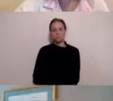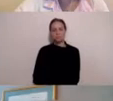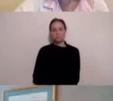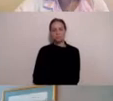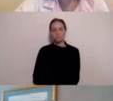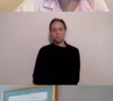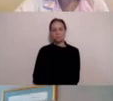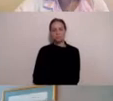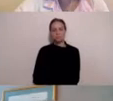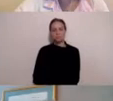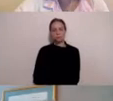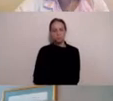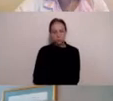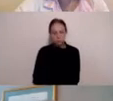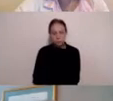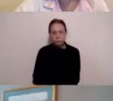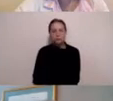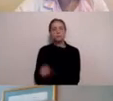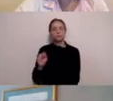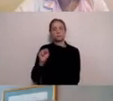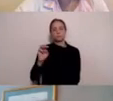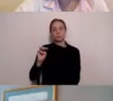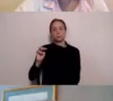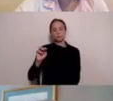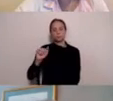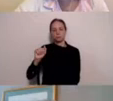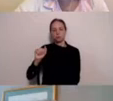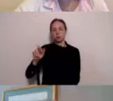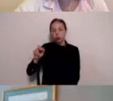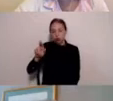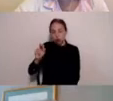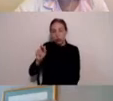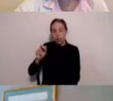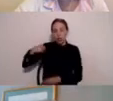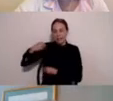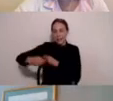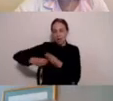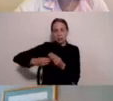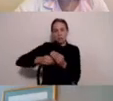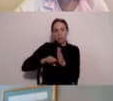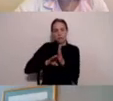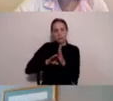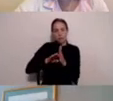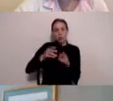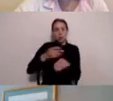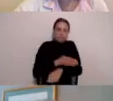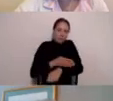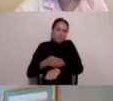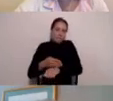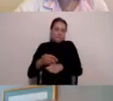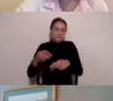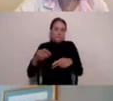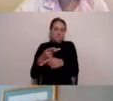Spinal muscular atrophy is a rare inherited progressive neuromuscular disorder with approximately 10,000 individuals impacted by the disease